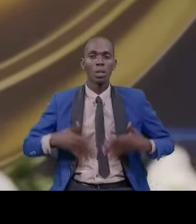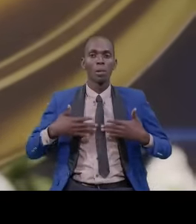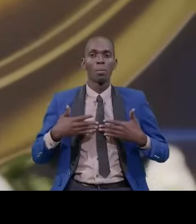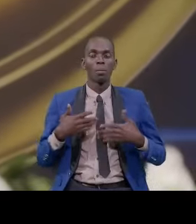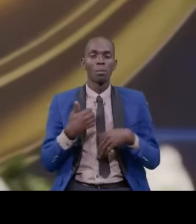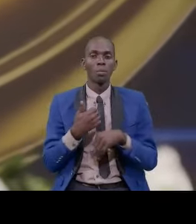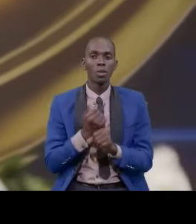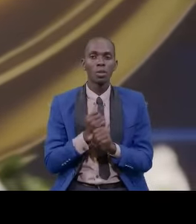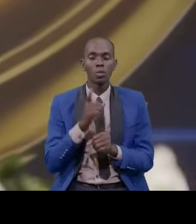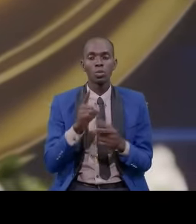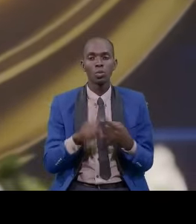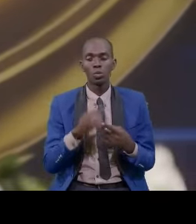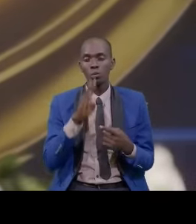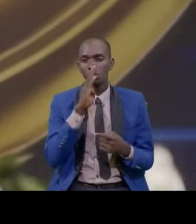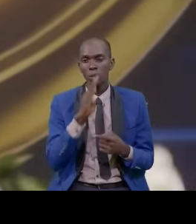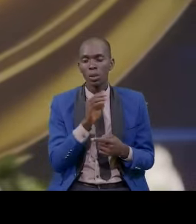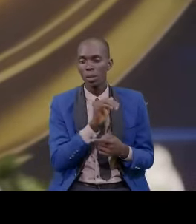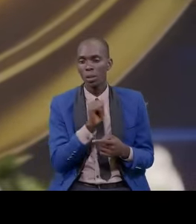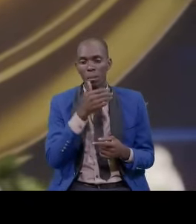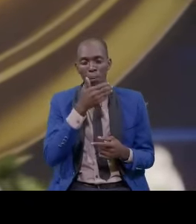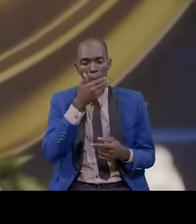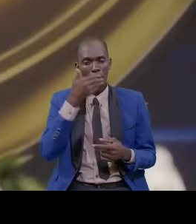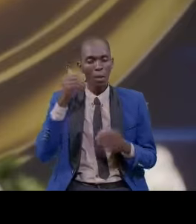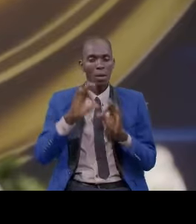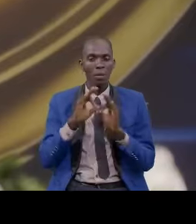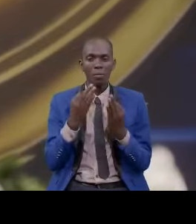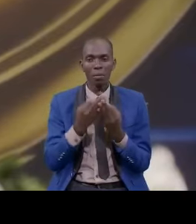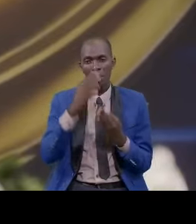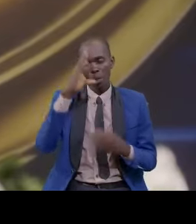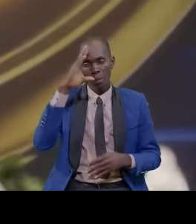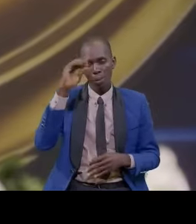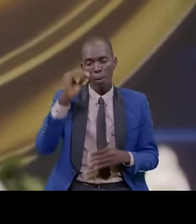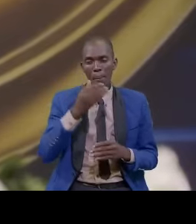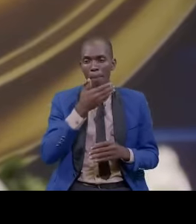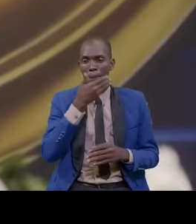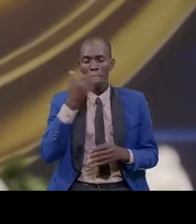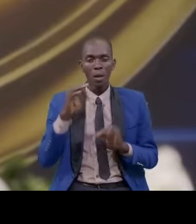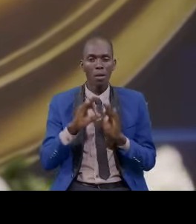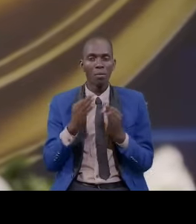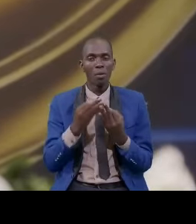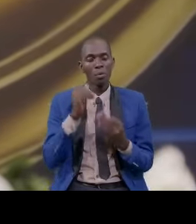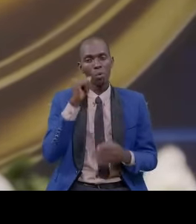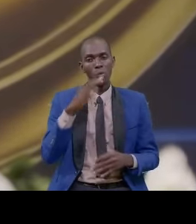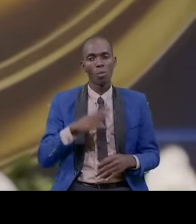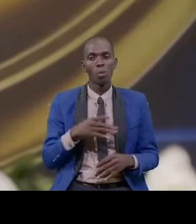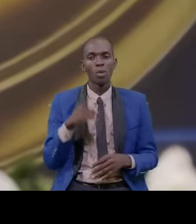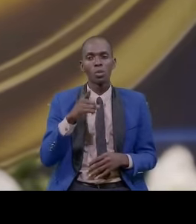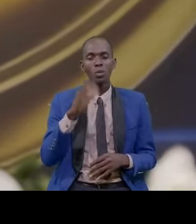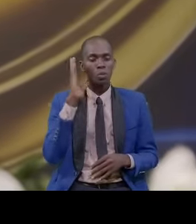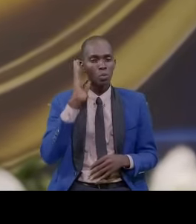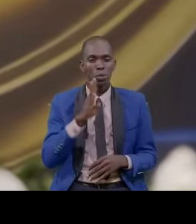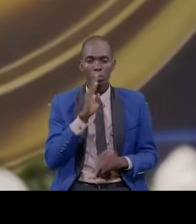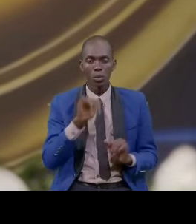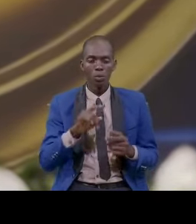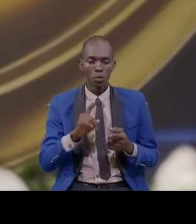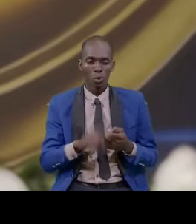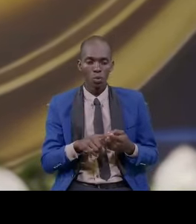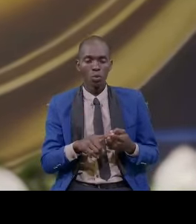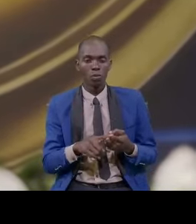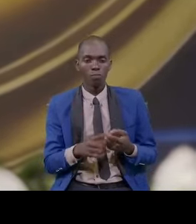man, a better family woman, you'll be able to influence in the right direction, in